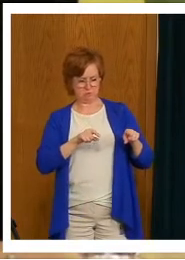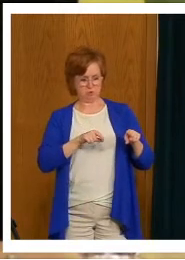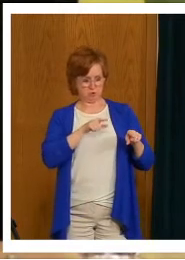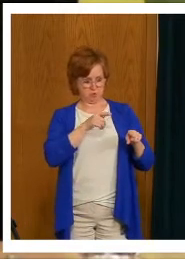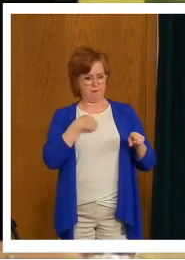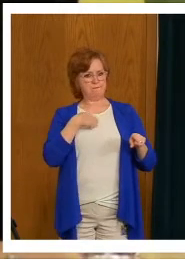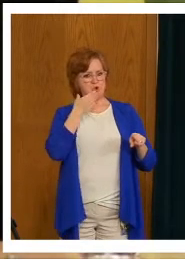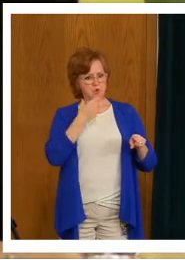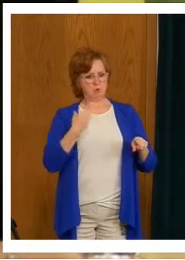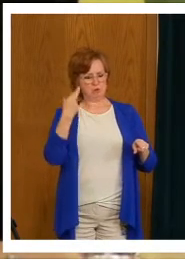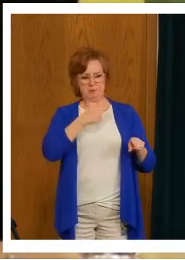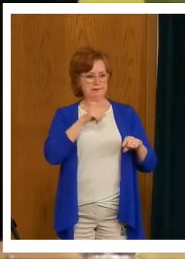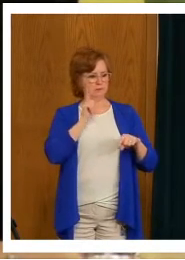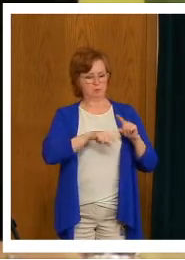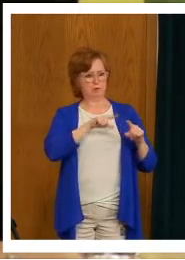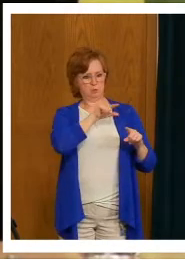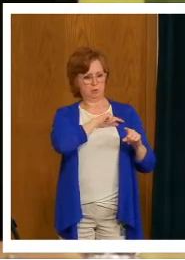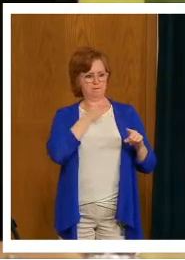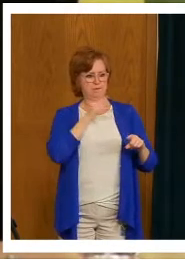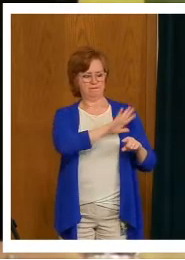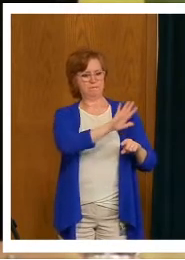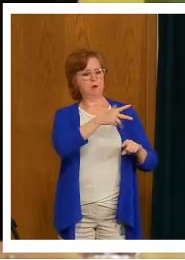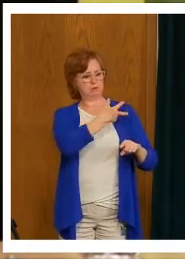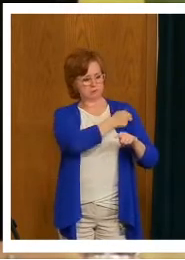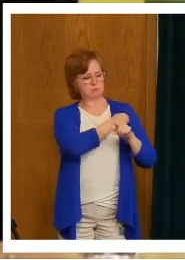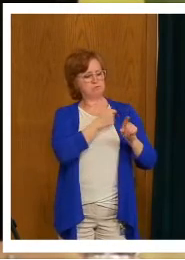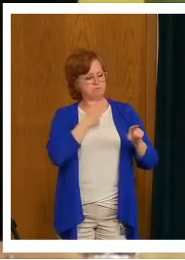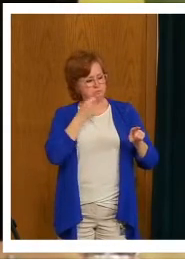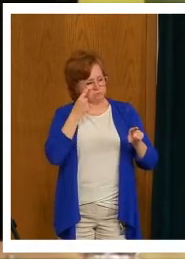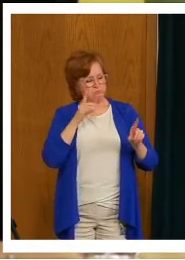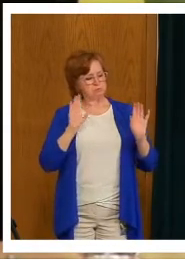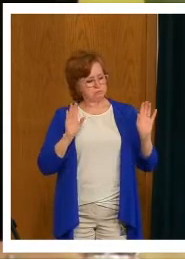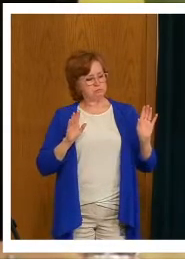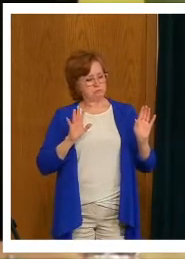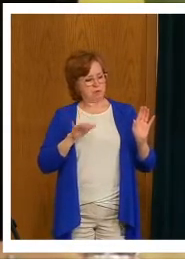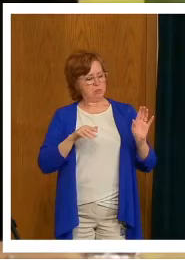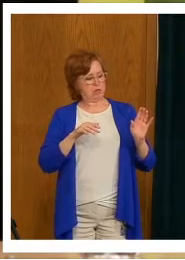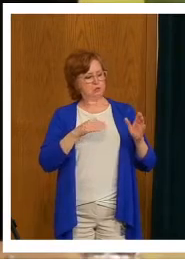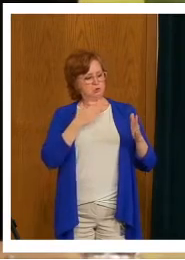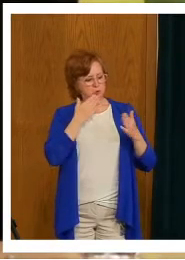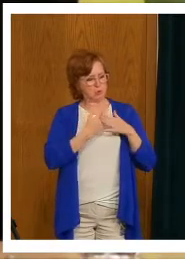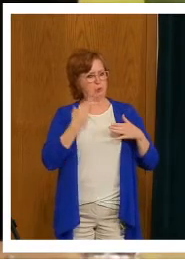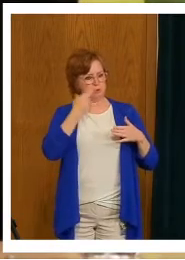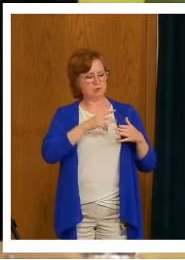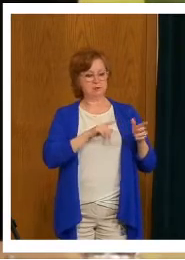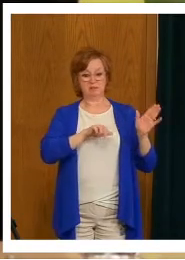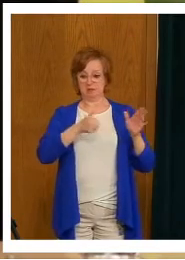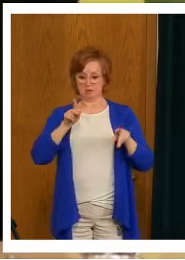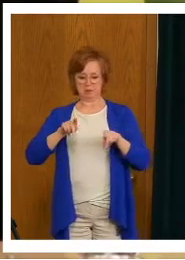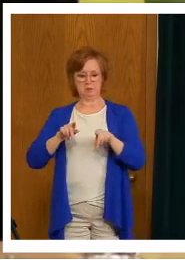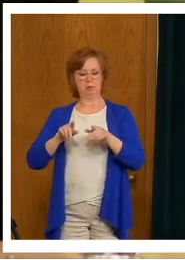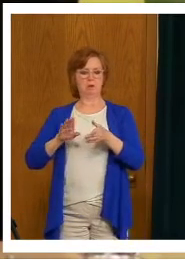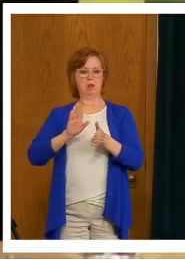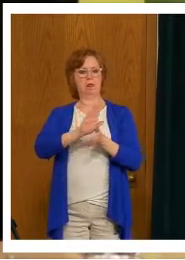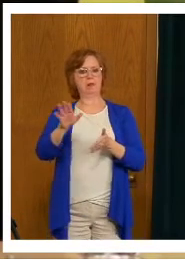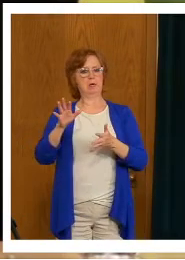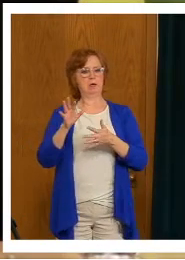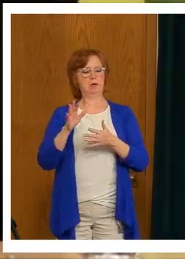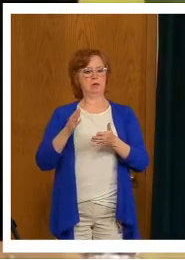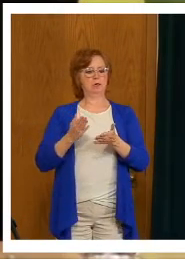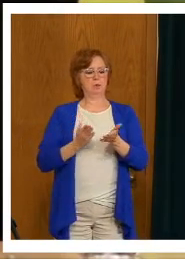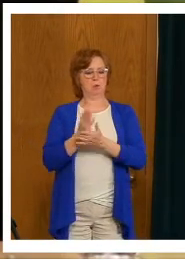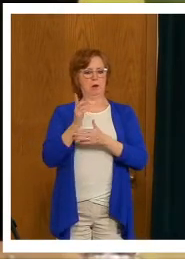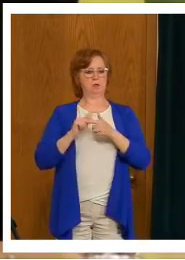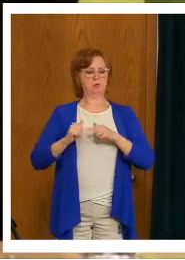able to receive a vaccine. But some will just choose not to, and that is their right ultimately. But if